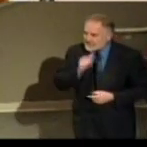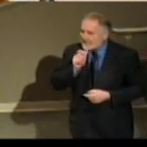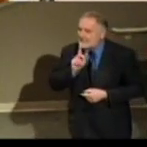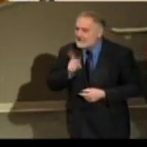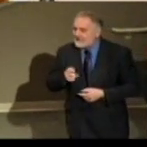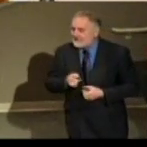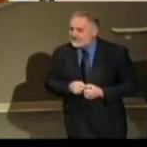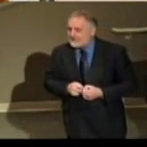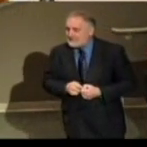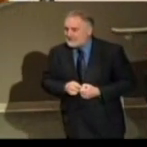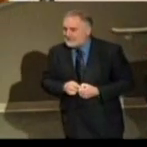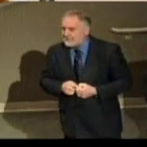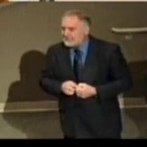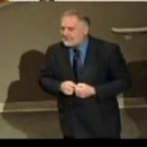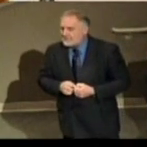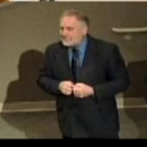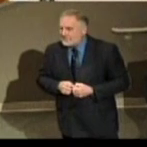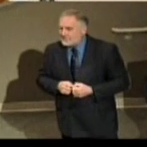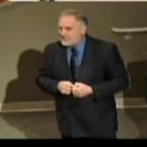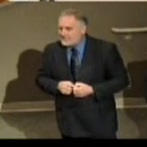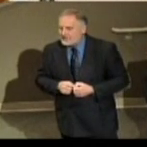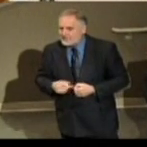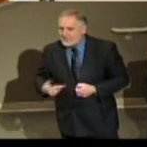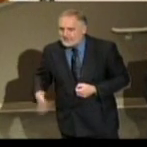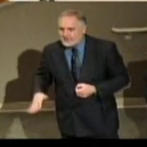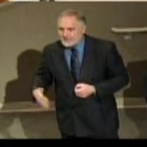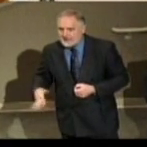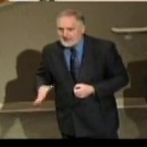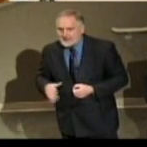real. Oh my.